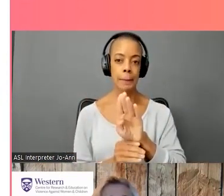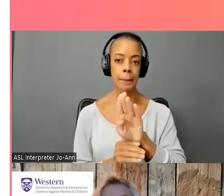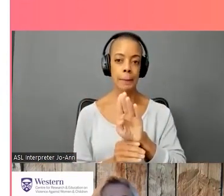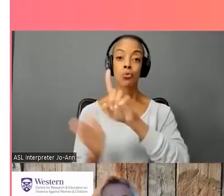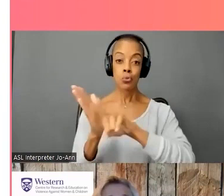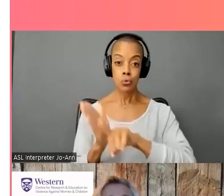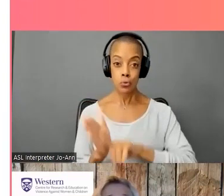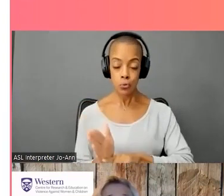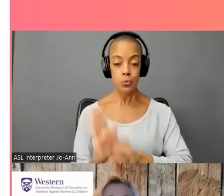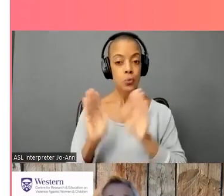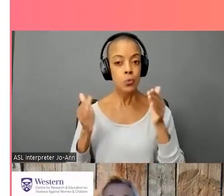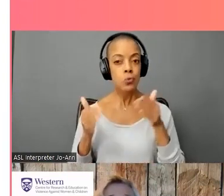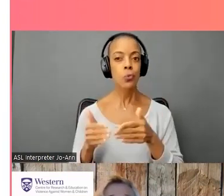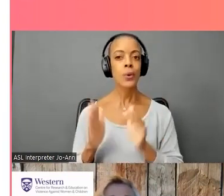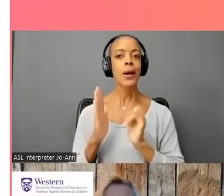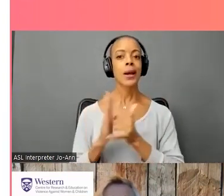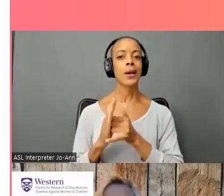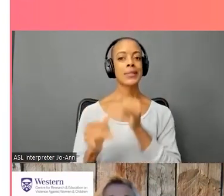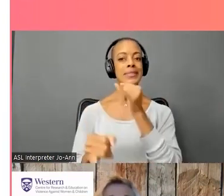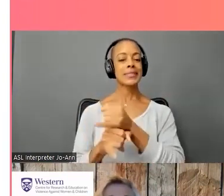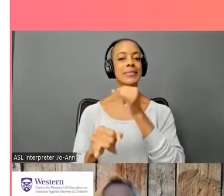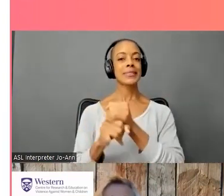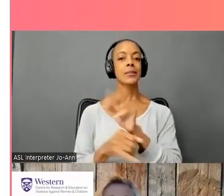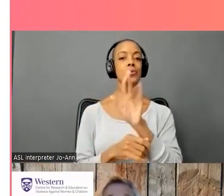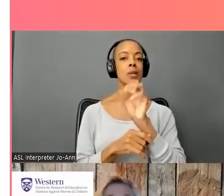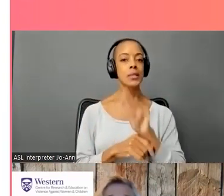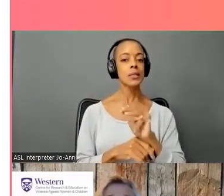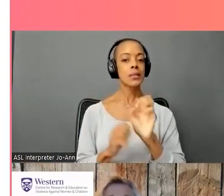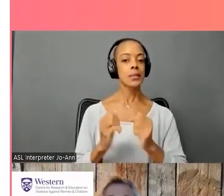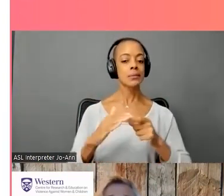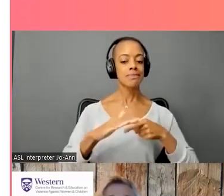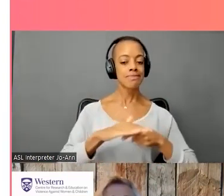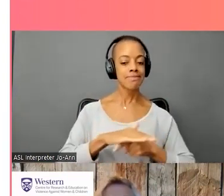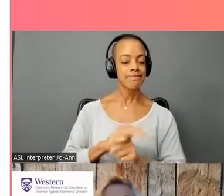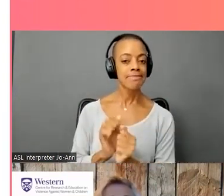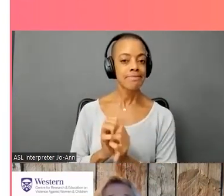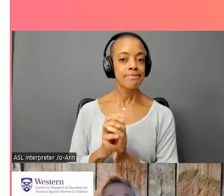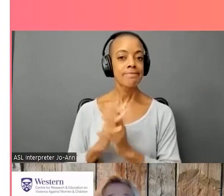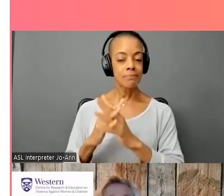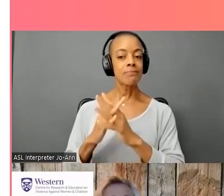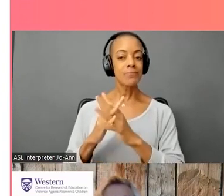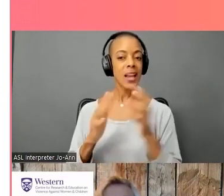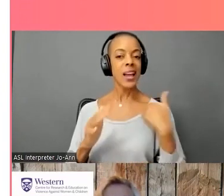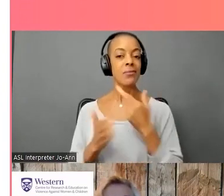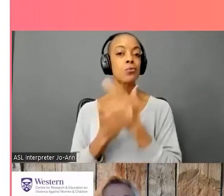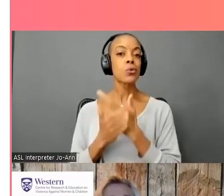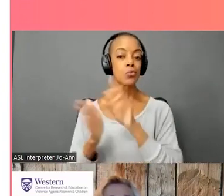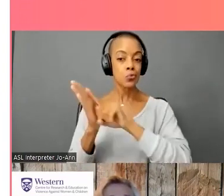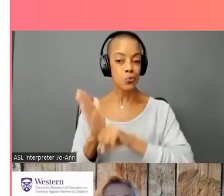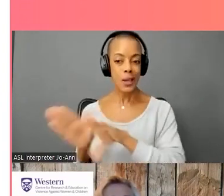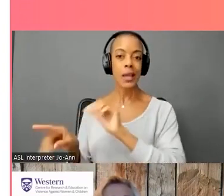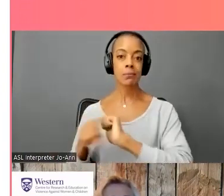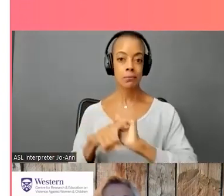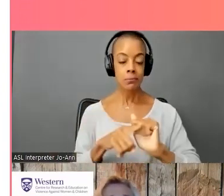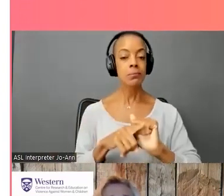research focuses on how institutional racism manifests in rehabilitation research and practice for